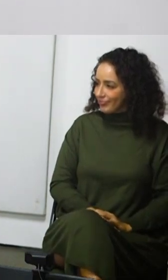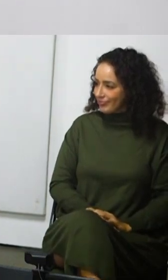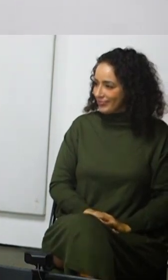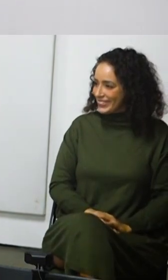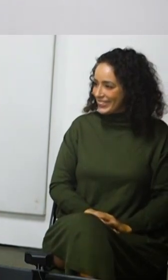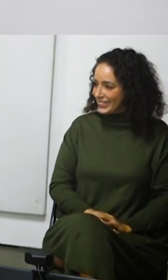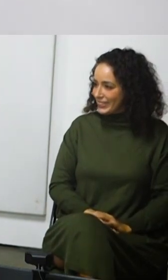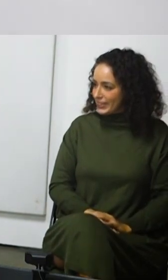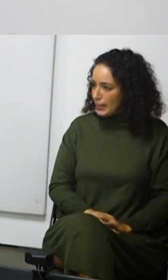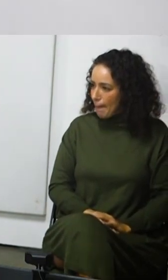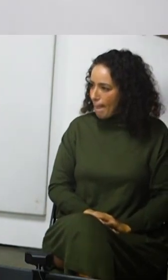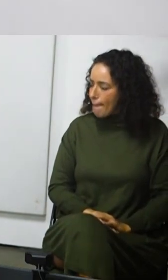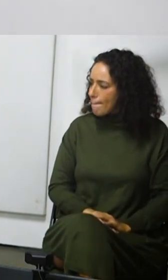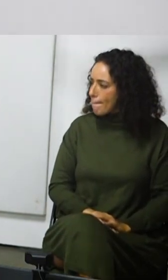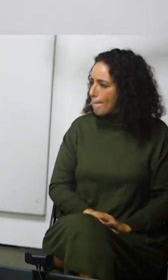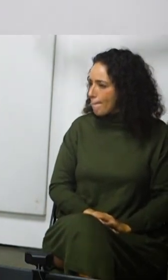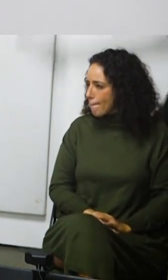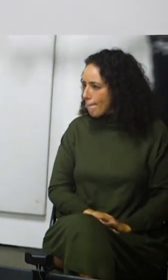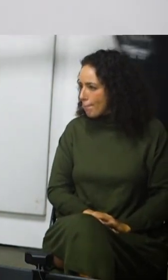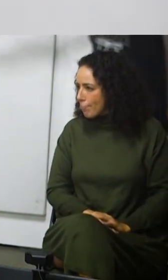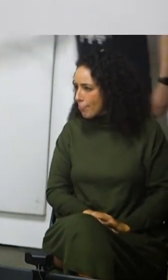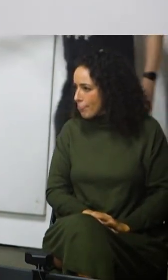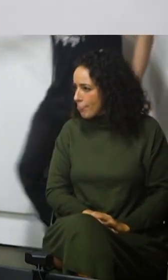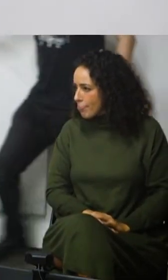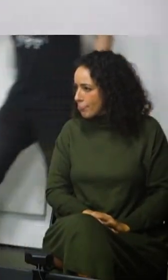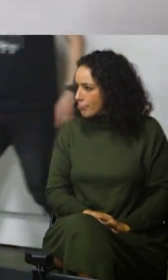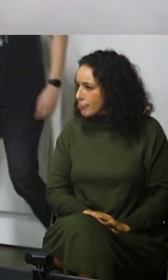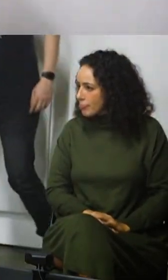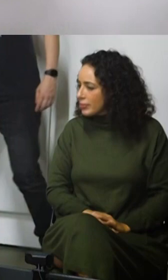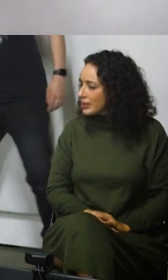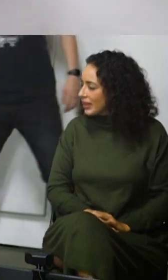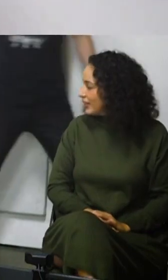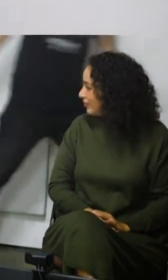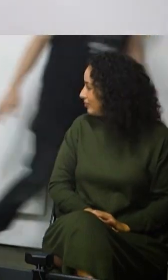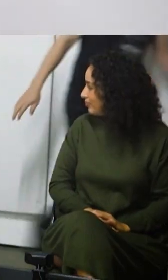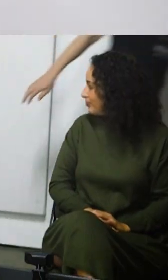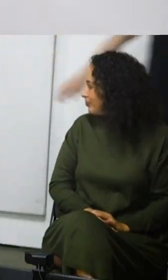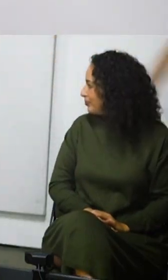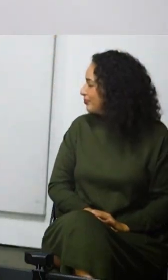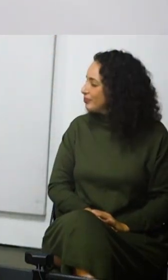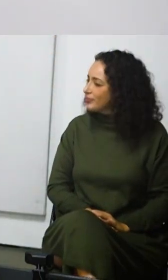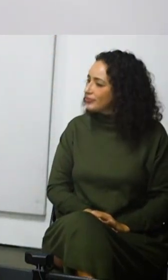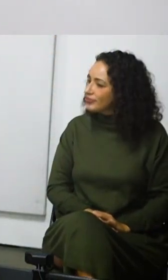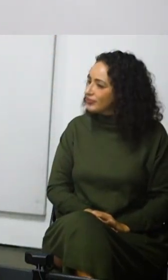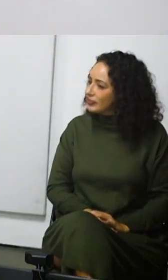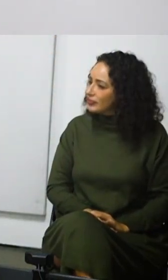Oh, yeah. Shall we go to Ned and then we'll go to Fran? Sounds good.